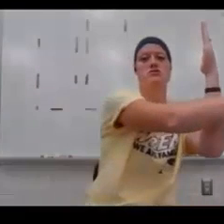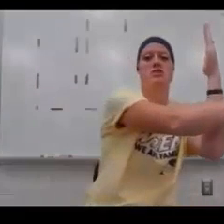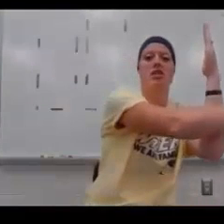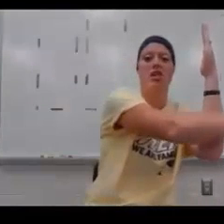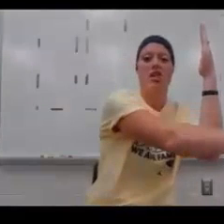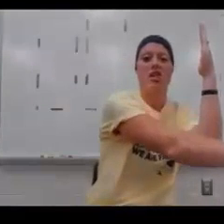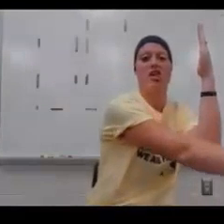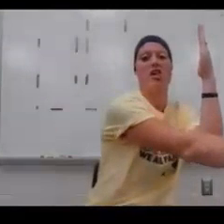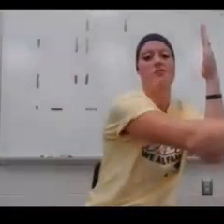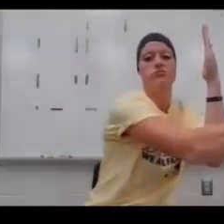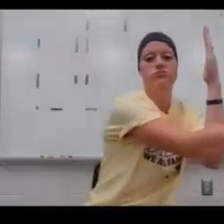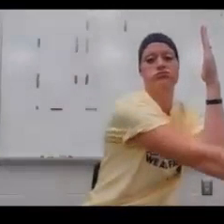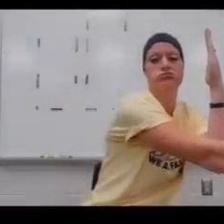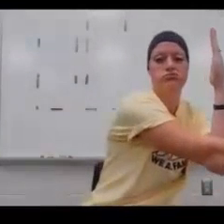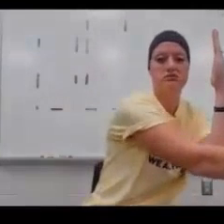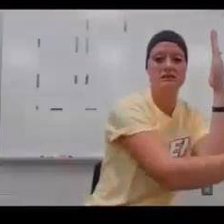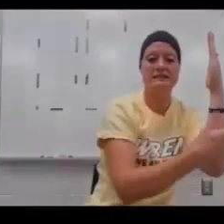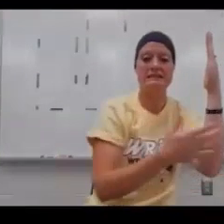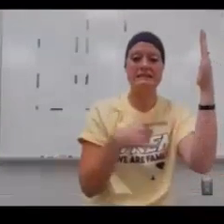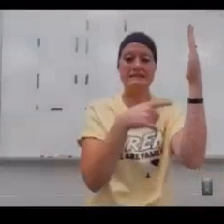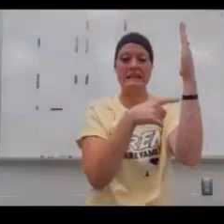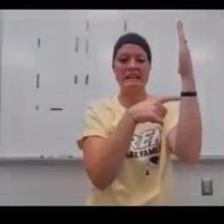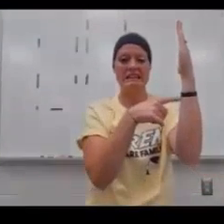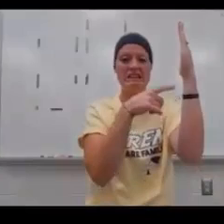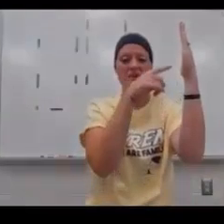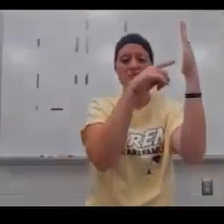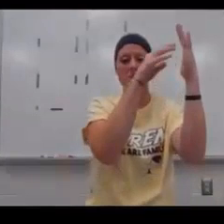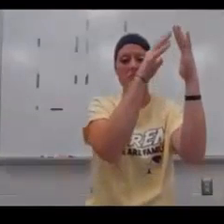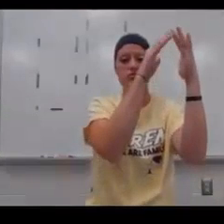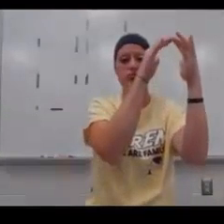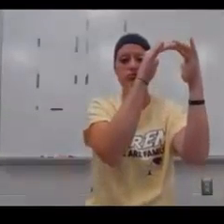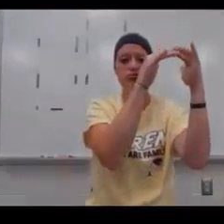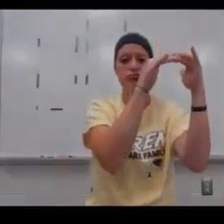the plane into one of the towers, and the plane crashed.